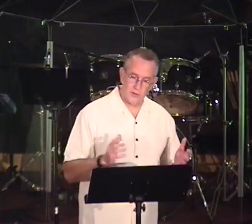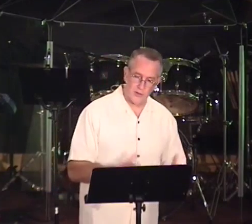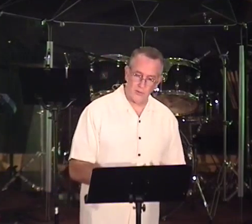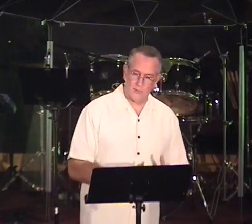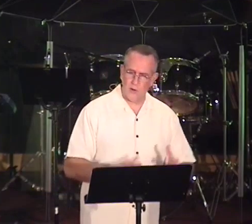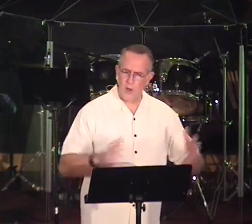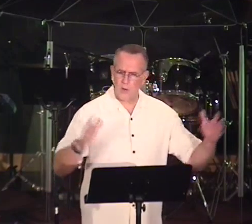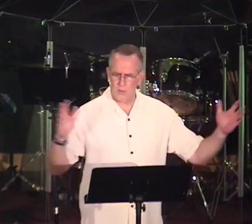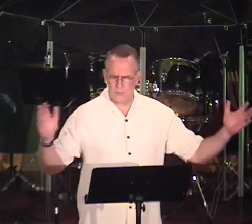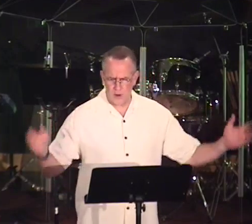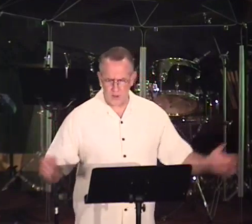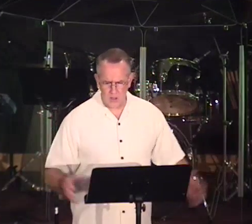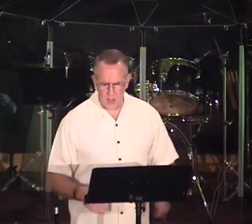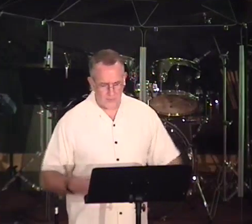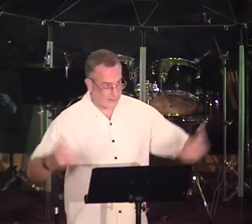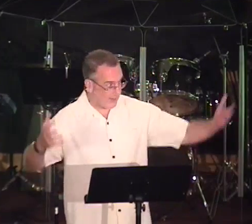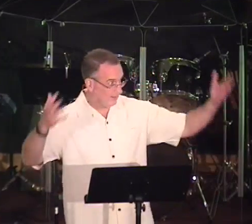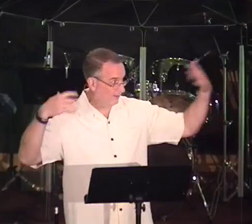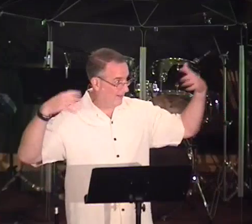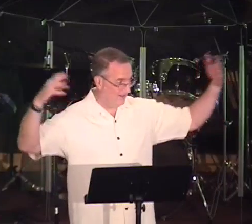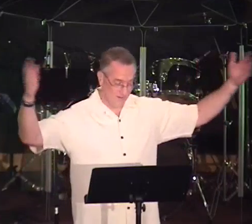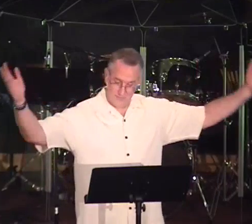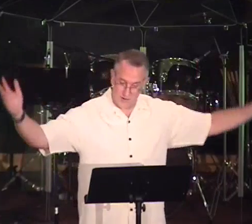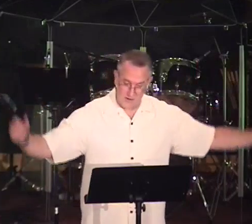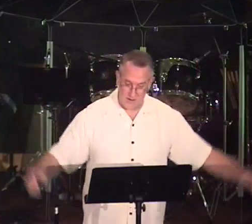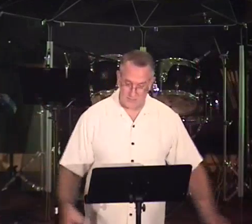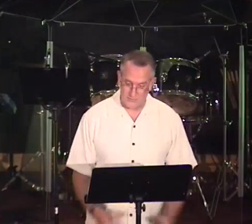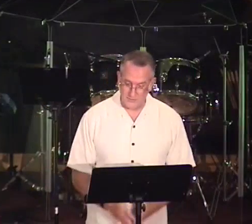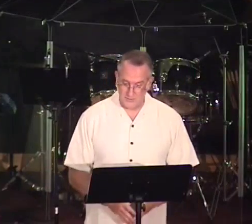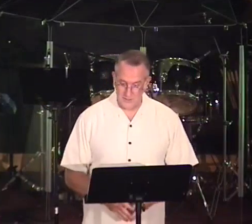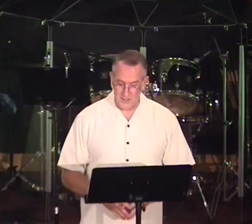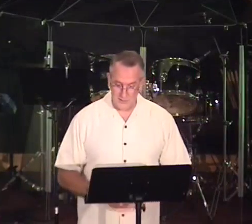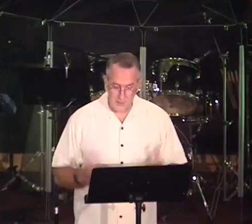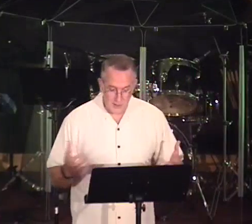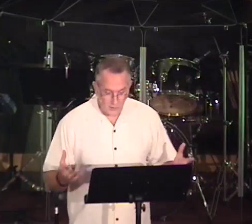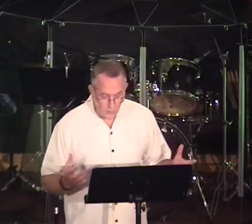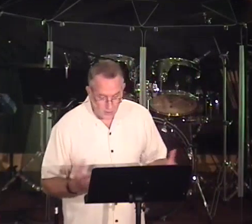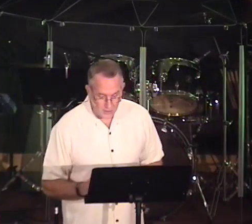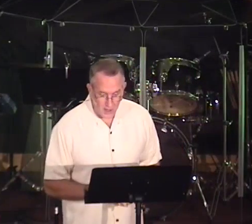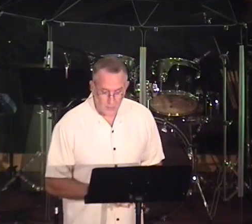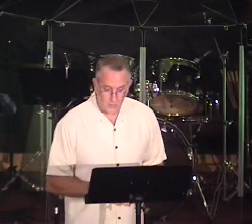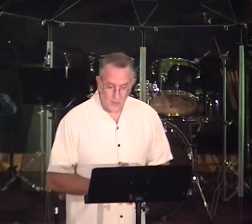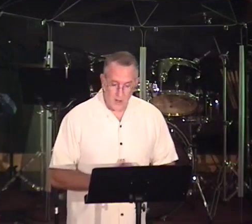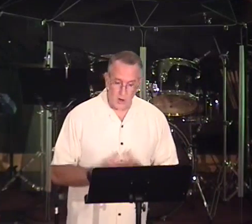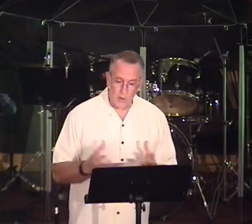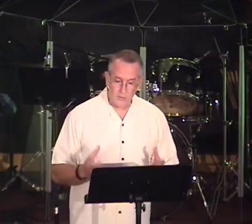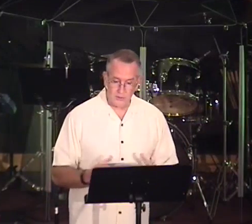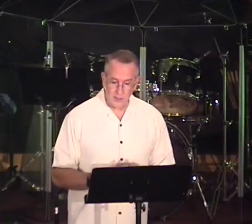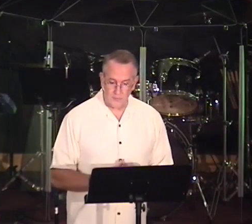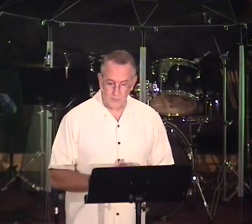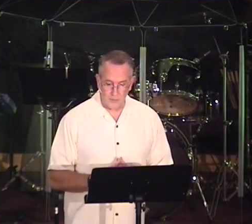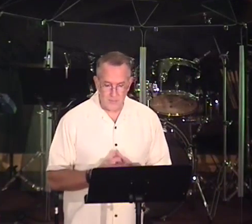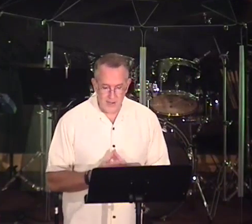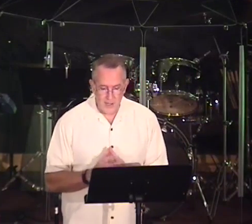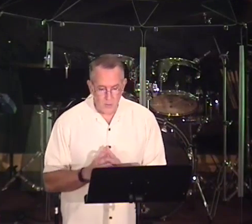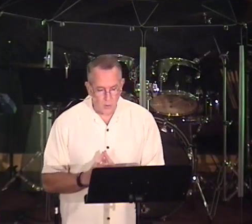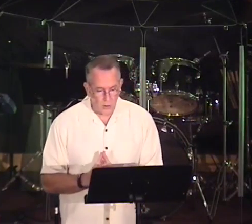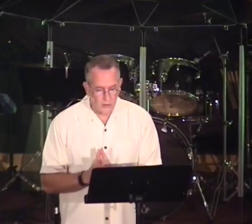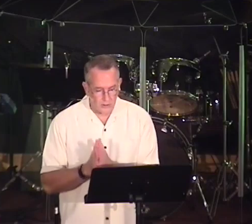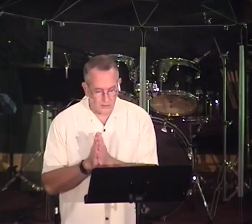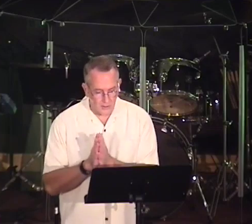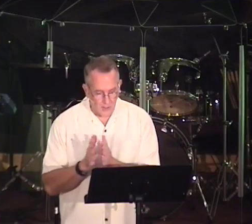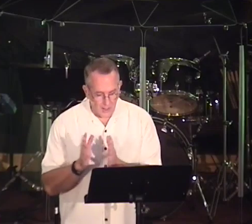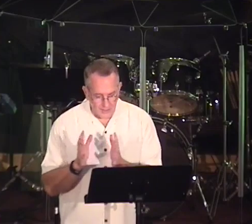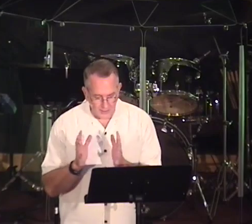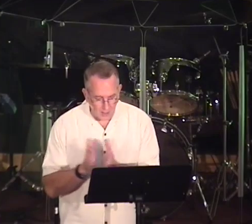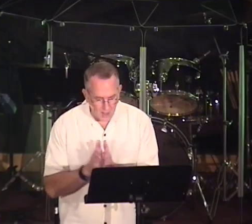you and your children, for all who are far off. That's us. We're far off. As many as the Lord our God will call to himself. And with many